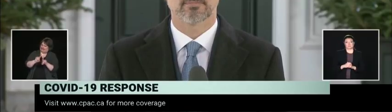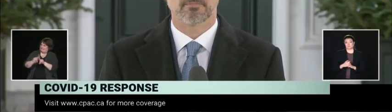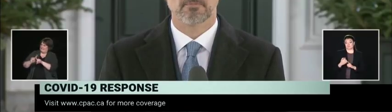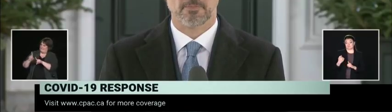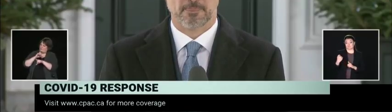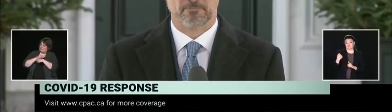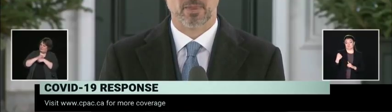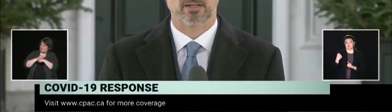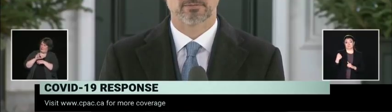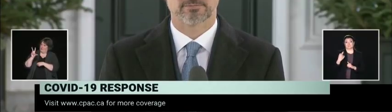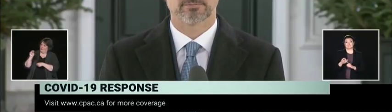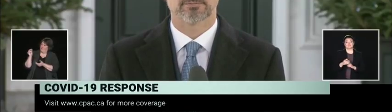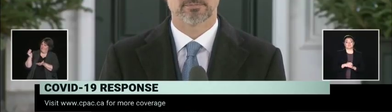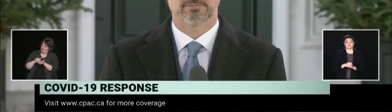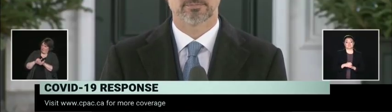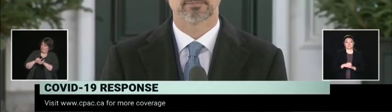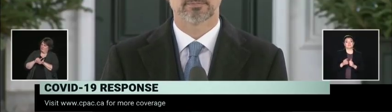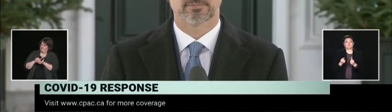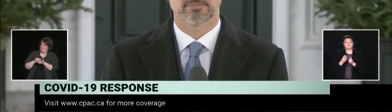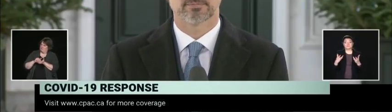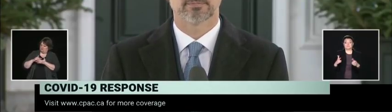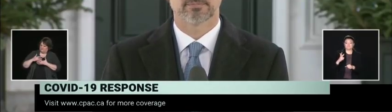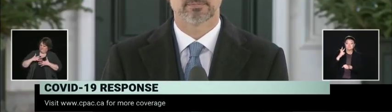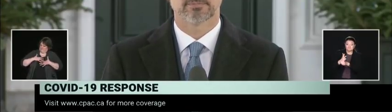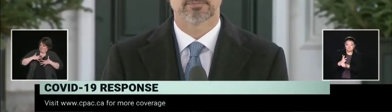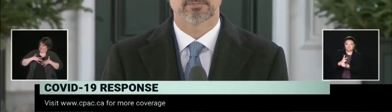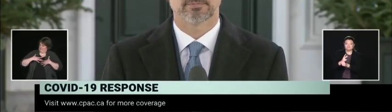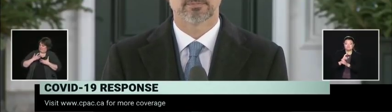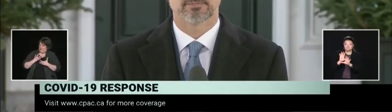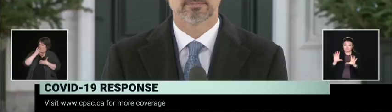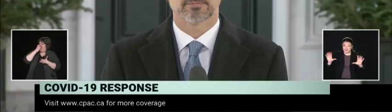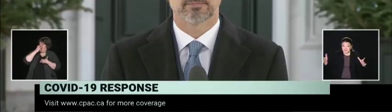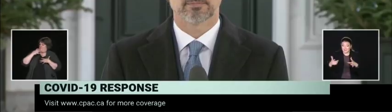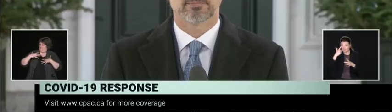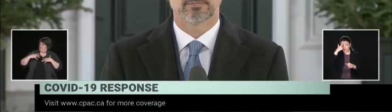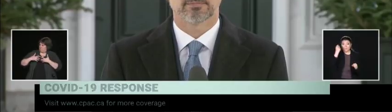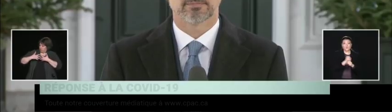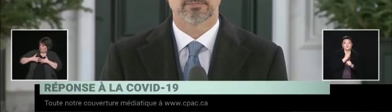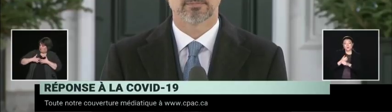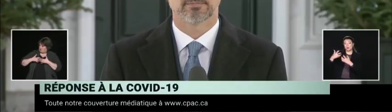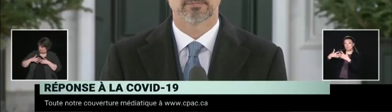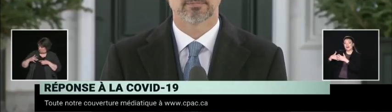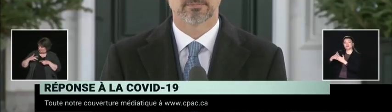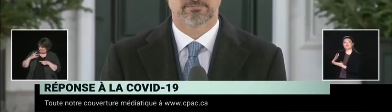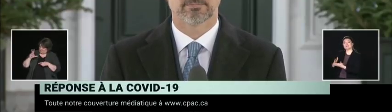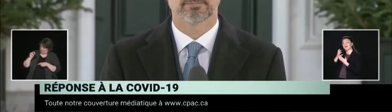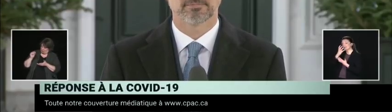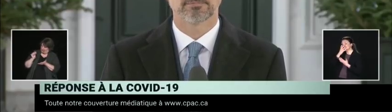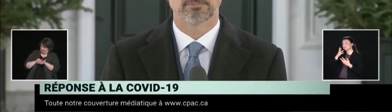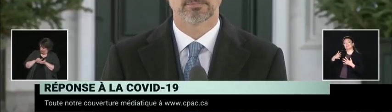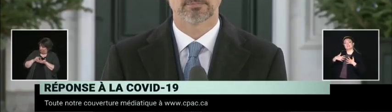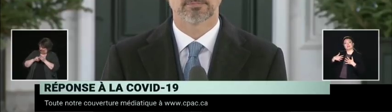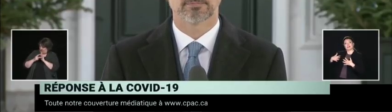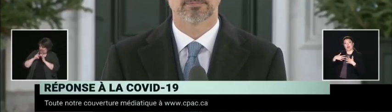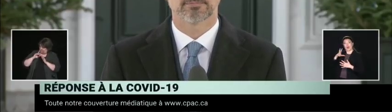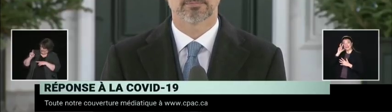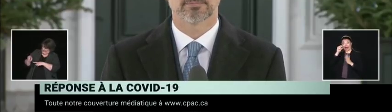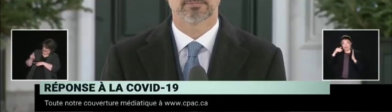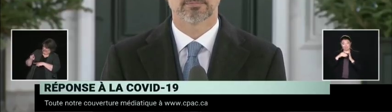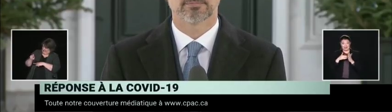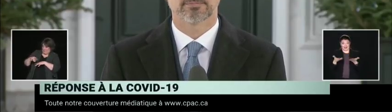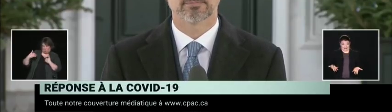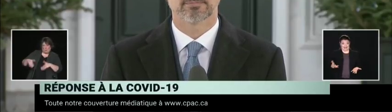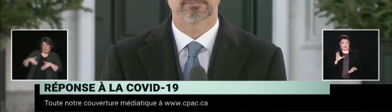produce 30,000 made-in-Canada ventilators. Does that mean that you expect that we're going to need to use, at the very least, 30,000